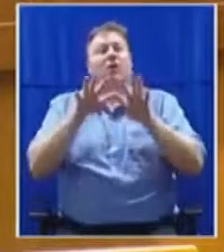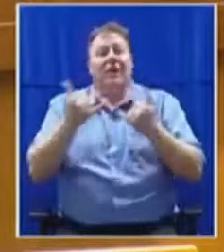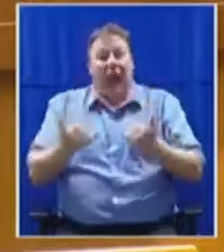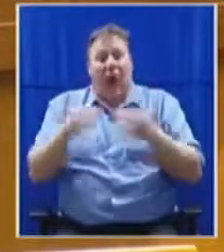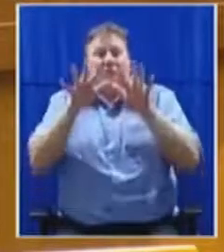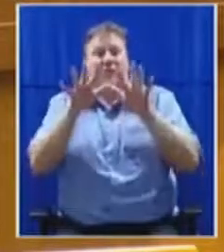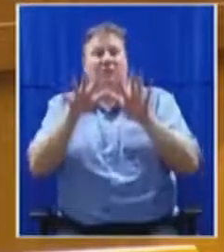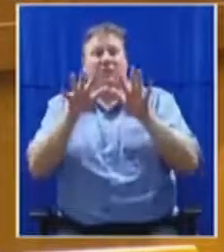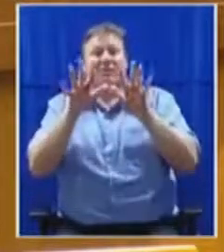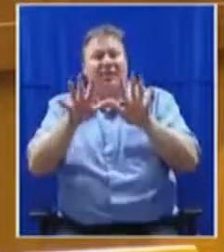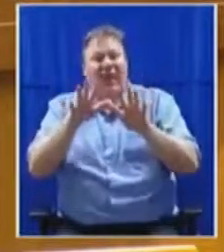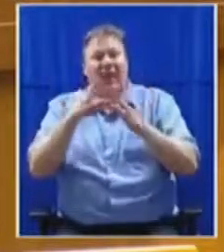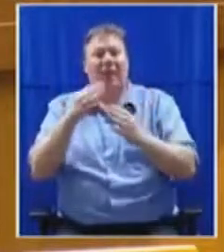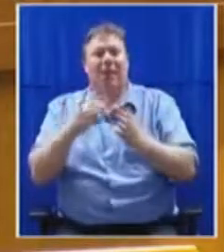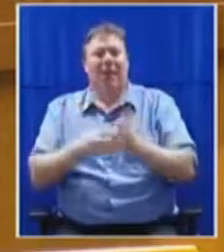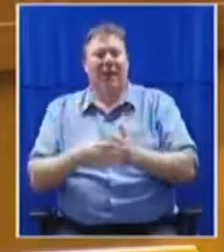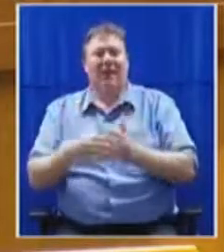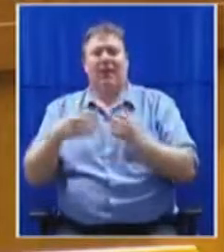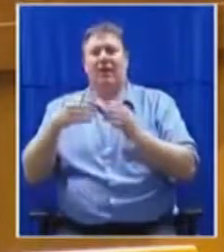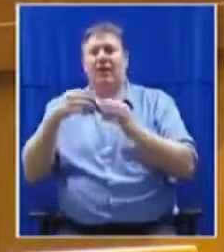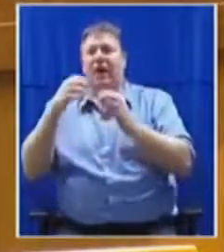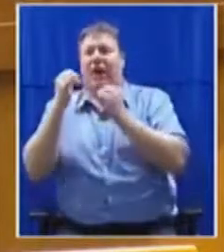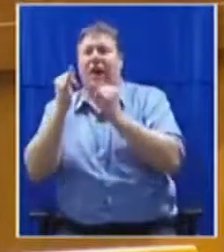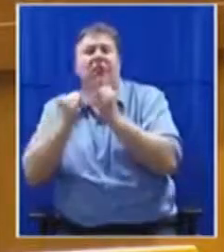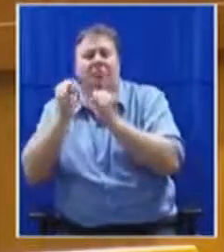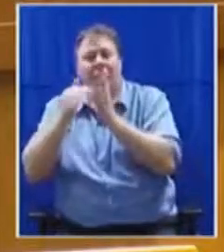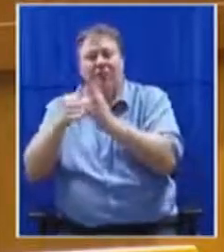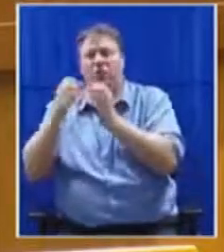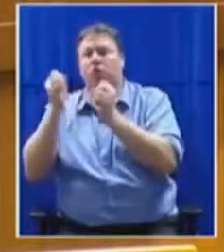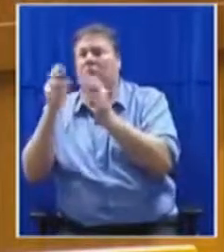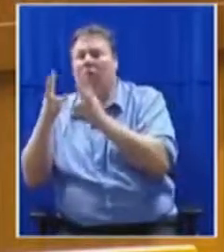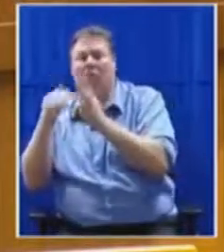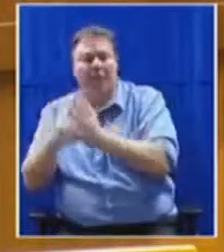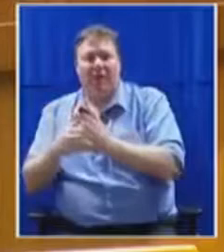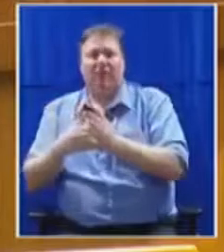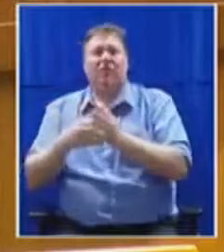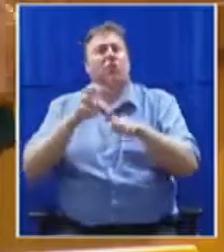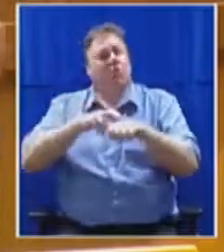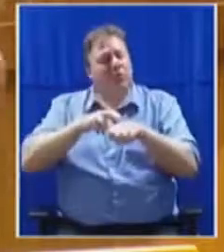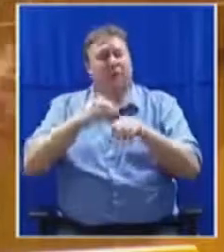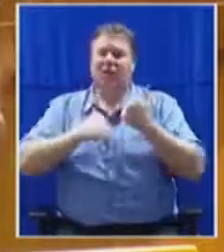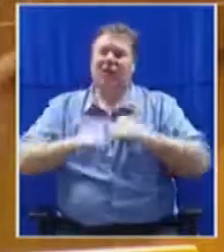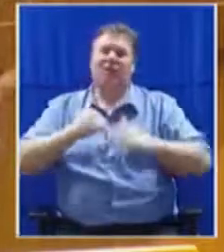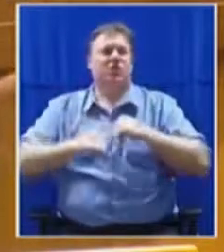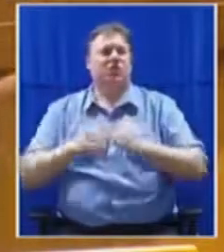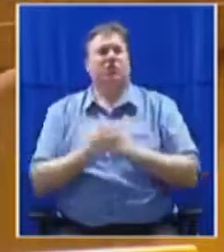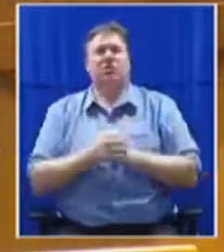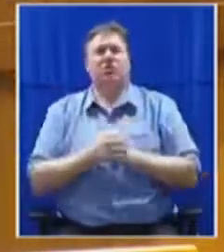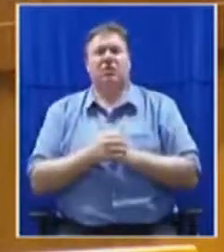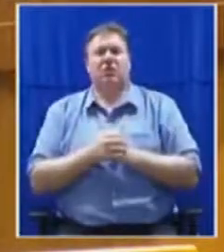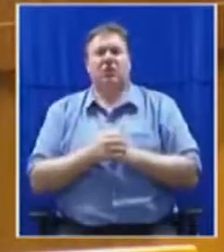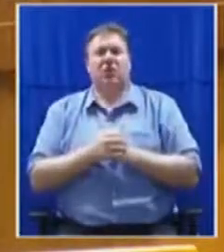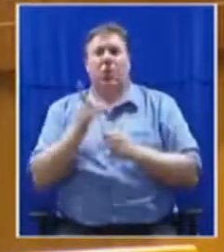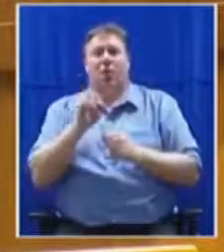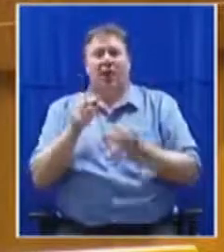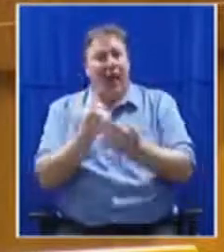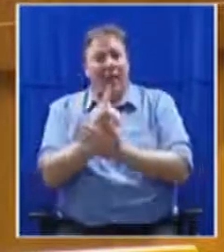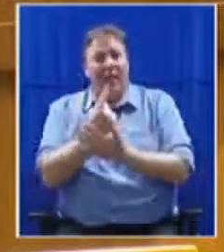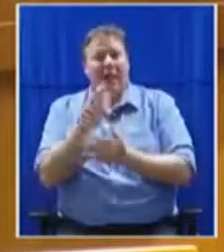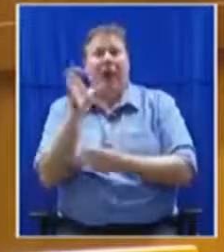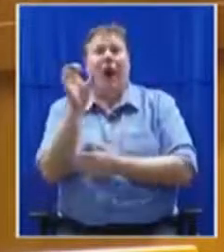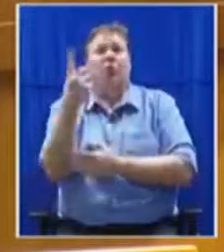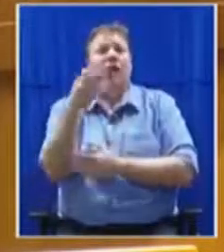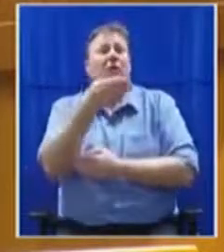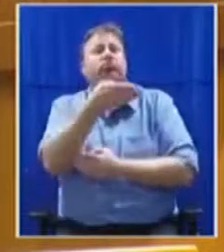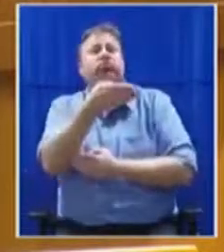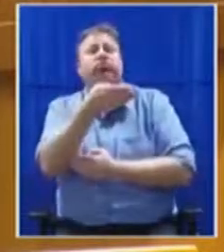act. Fellow South Africans, I want to say this. What is happening in Gauteng is also an indicator